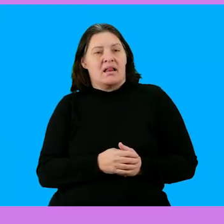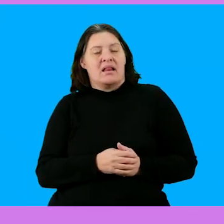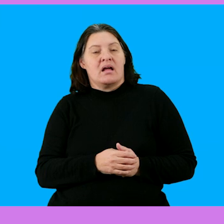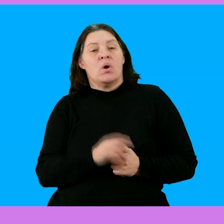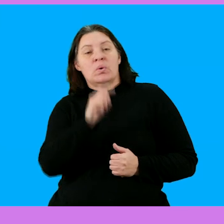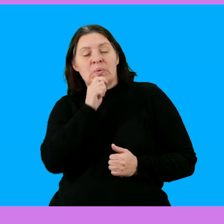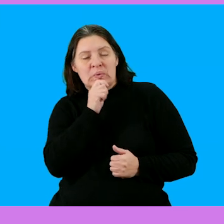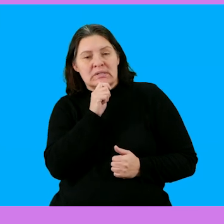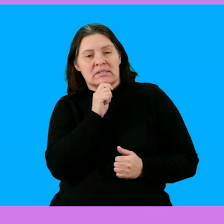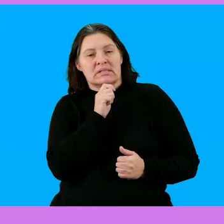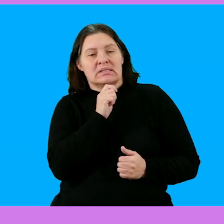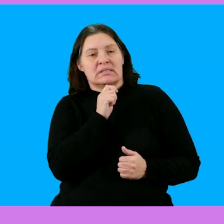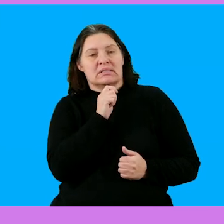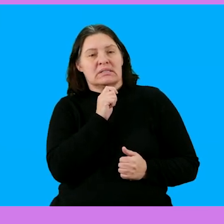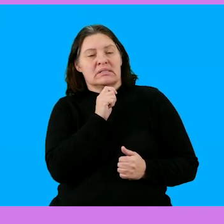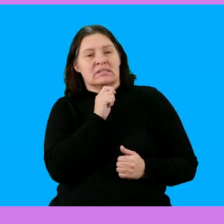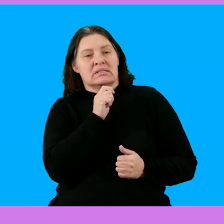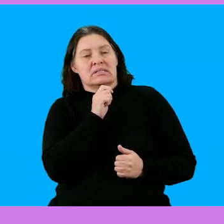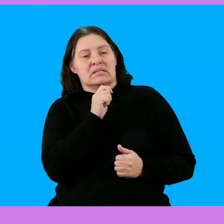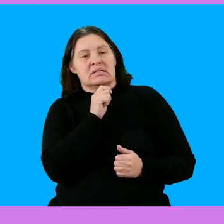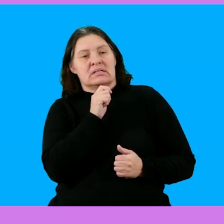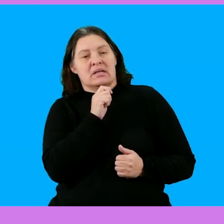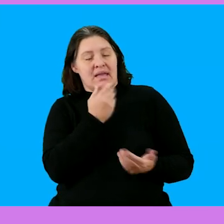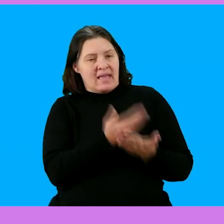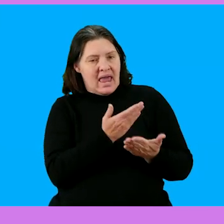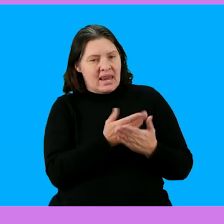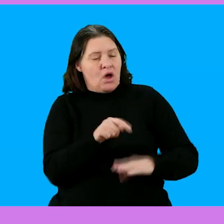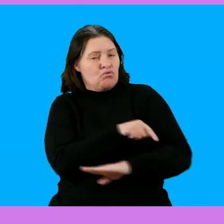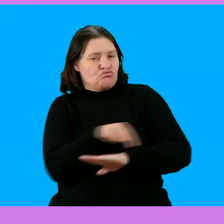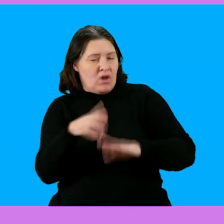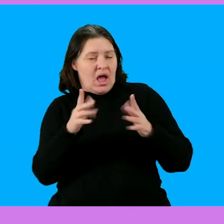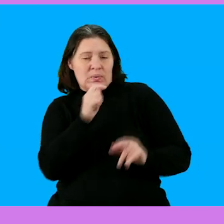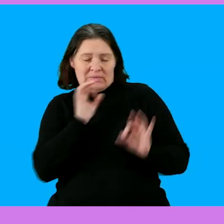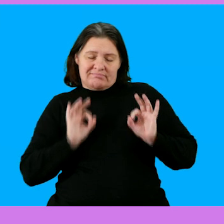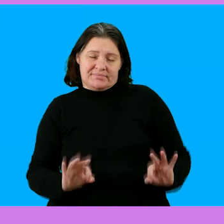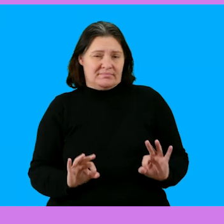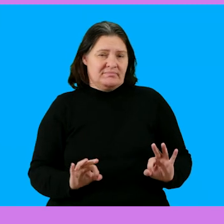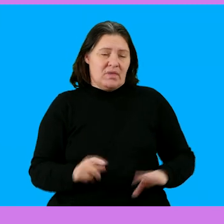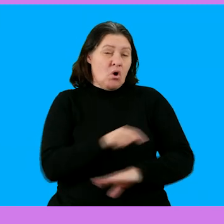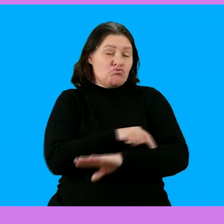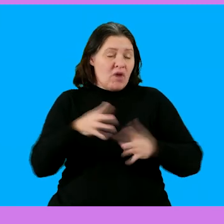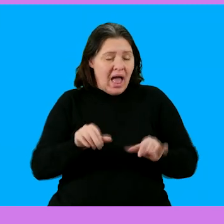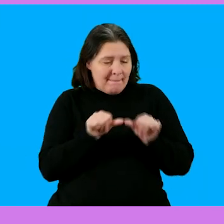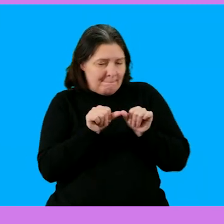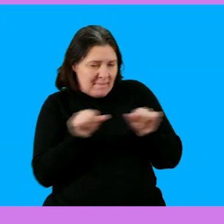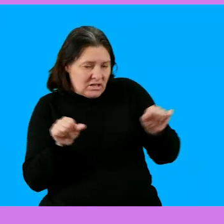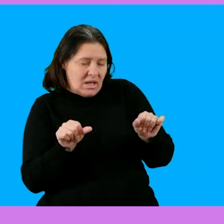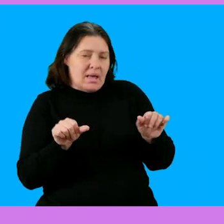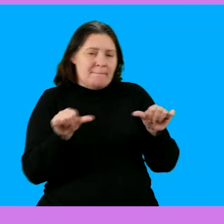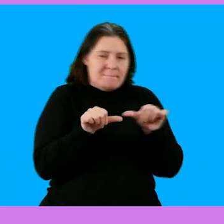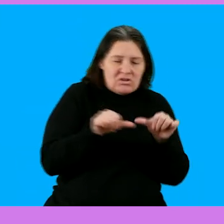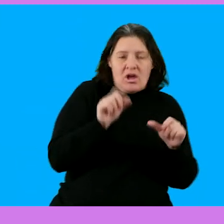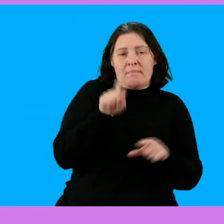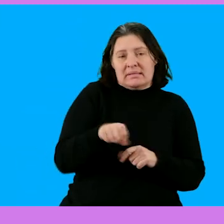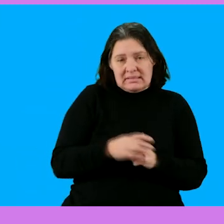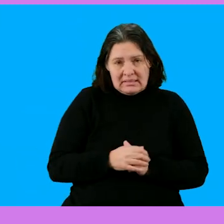right? Ensure that you use, that you are able to use a ruler correctly, a ruler to measure.